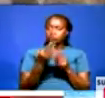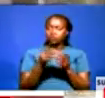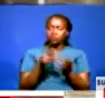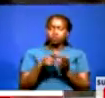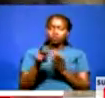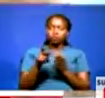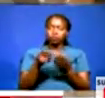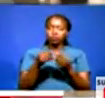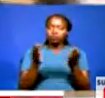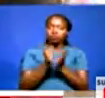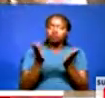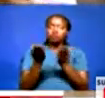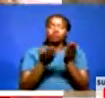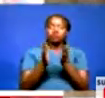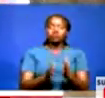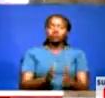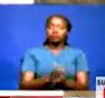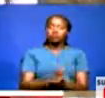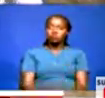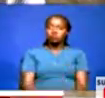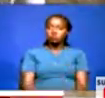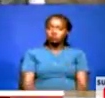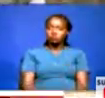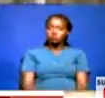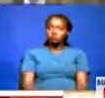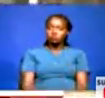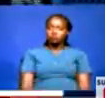be given to public servants. Wairimu Jenga for Prime Edition.